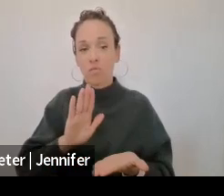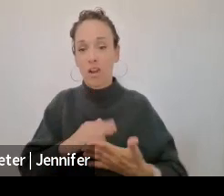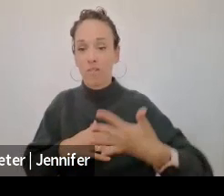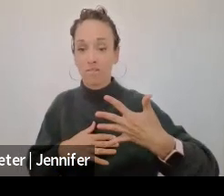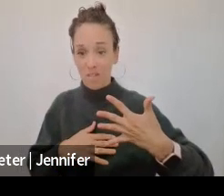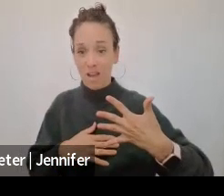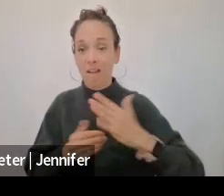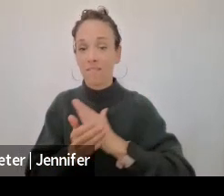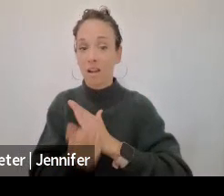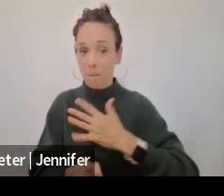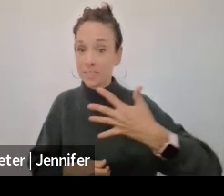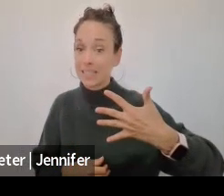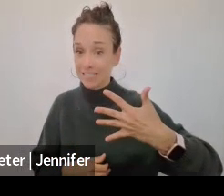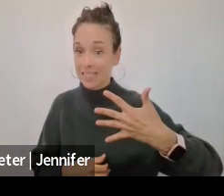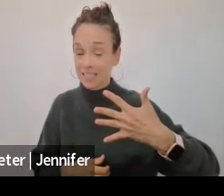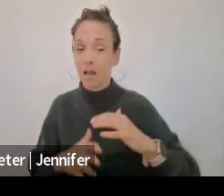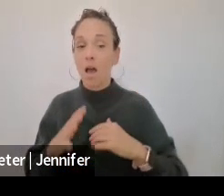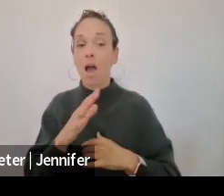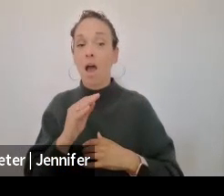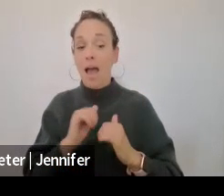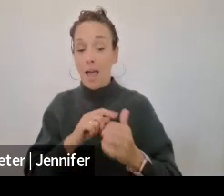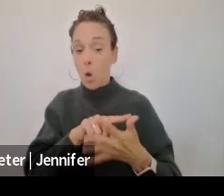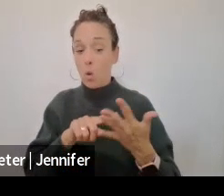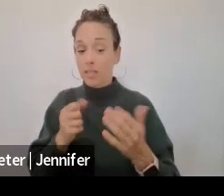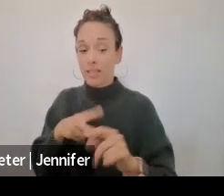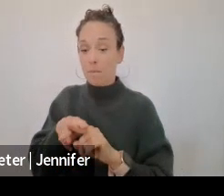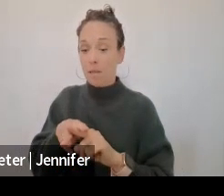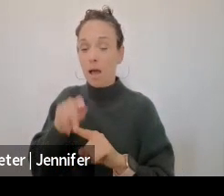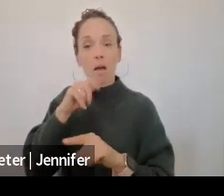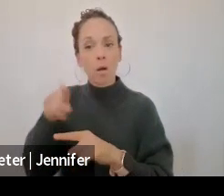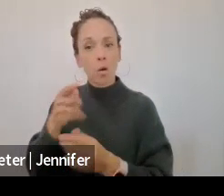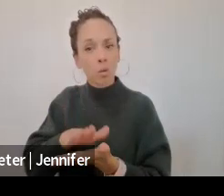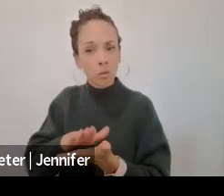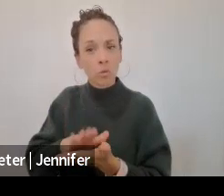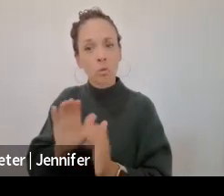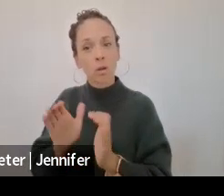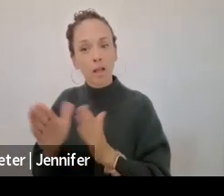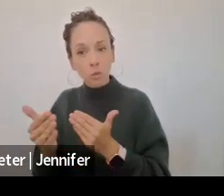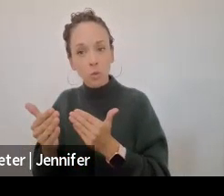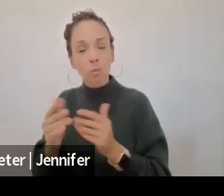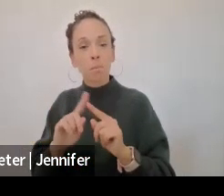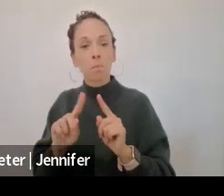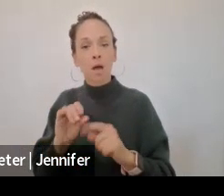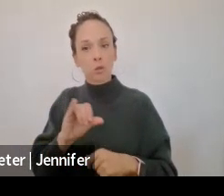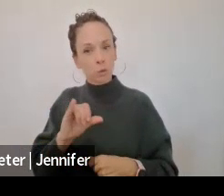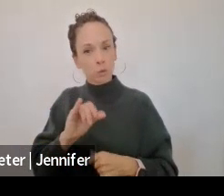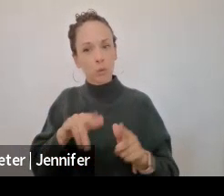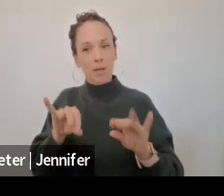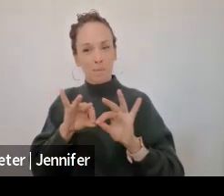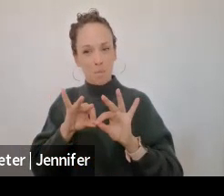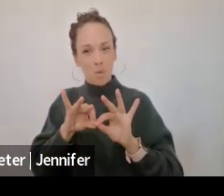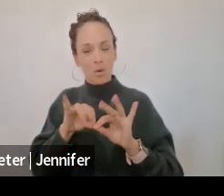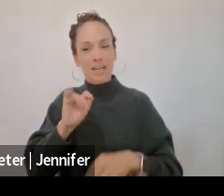different competencies and how they can be applied not only in the school and classroom, but the importance of doing this